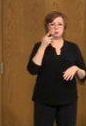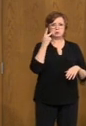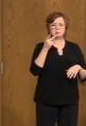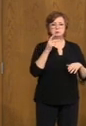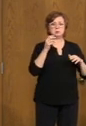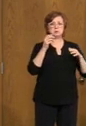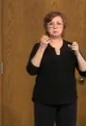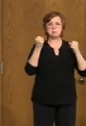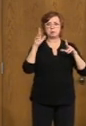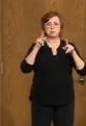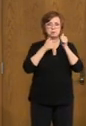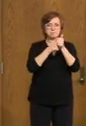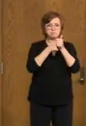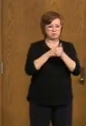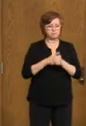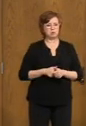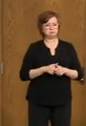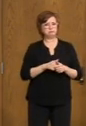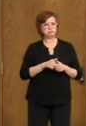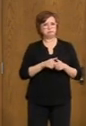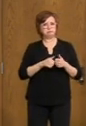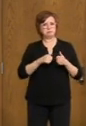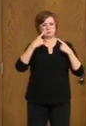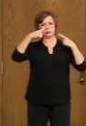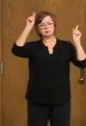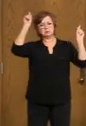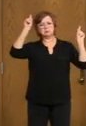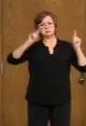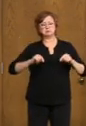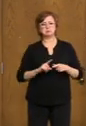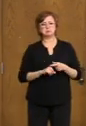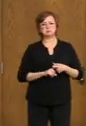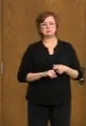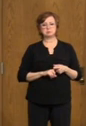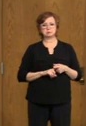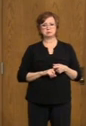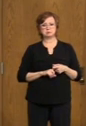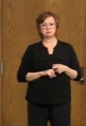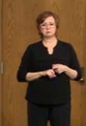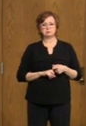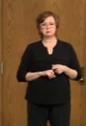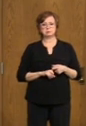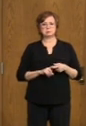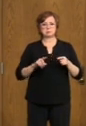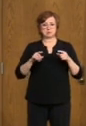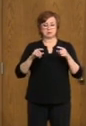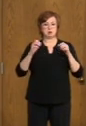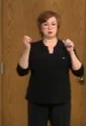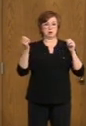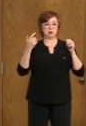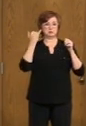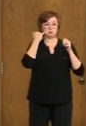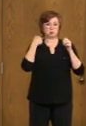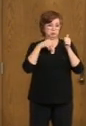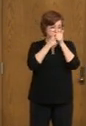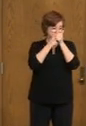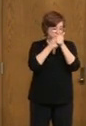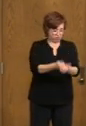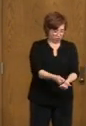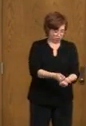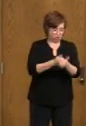High compliance through public health measures, restrictions, but also then high compliance by all of us dramatically changes the